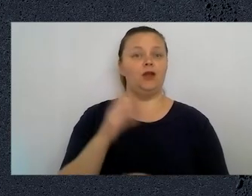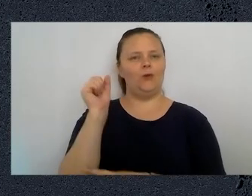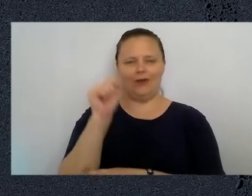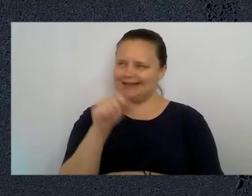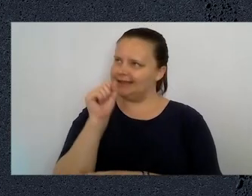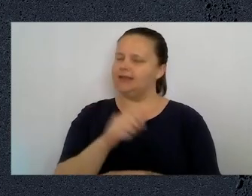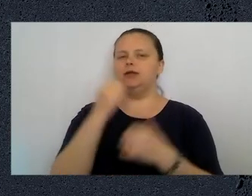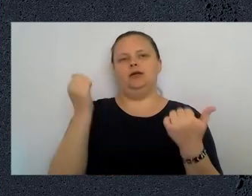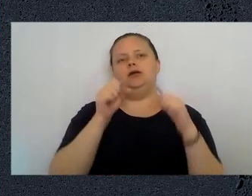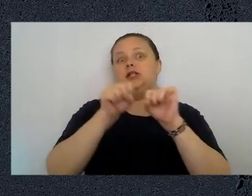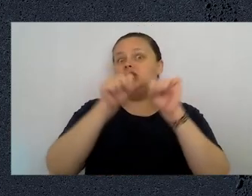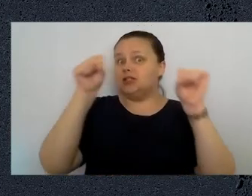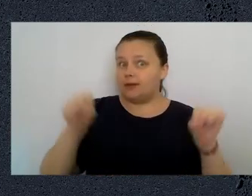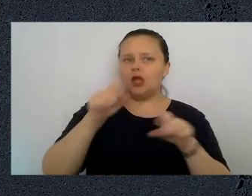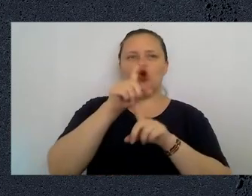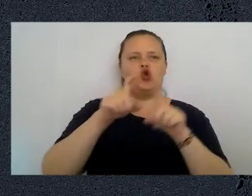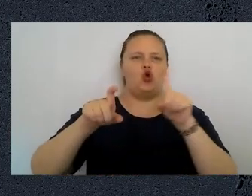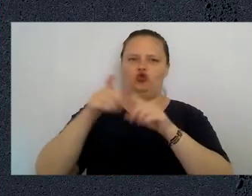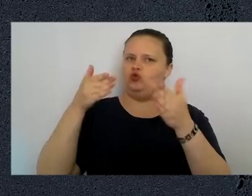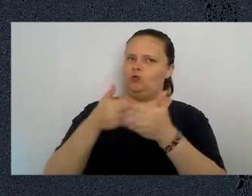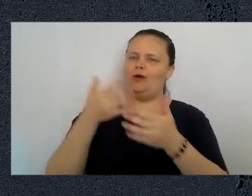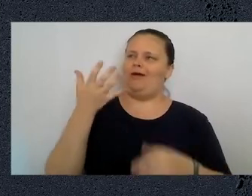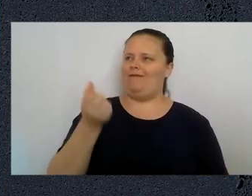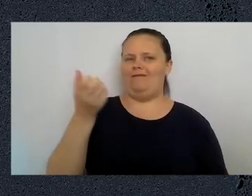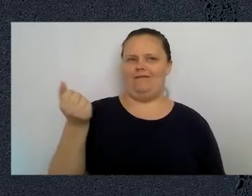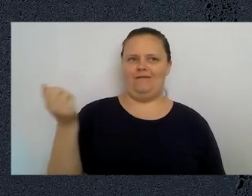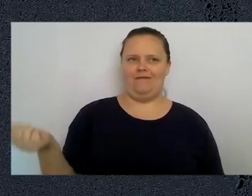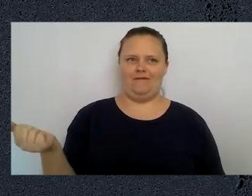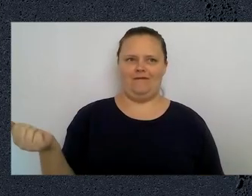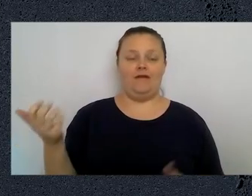and cultural barriers. And so to change that,